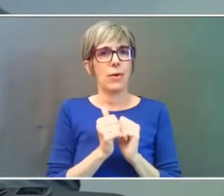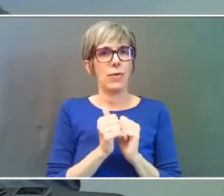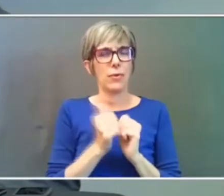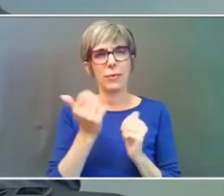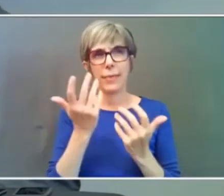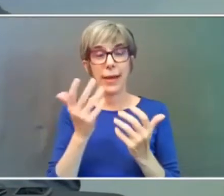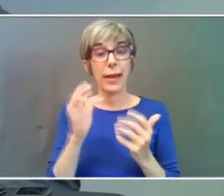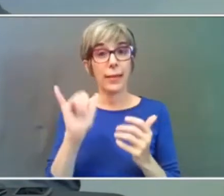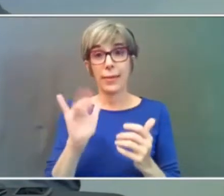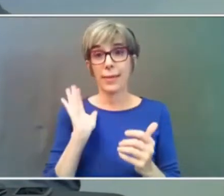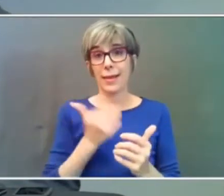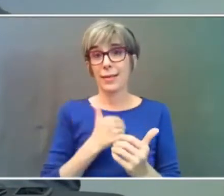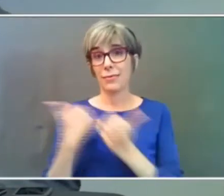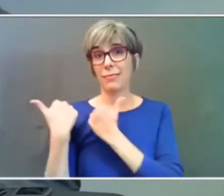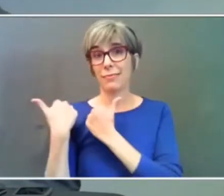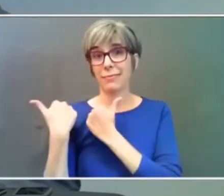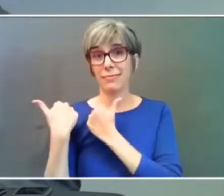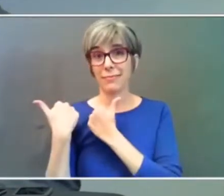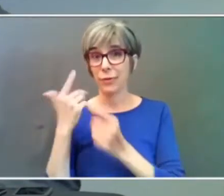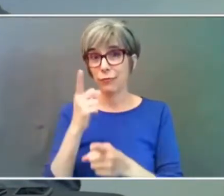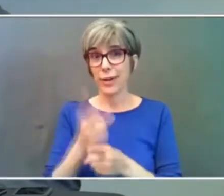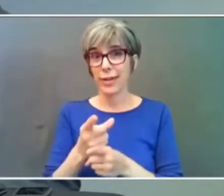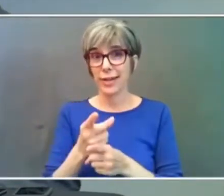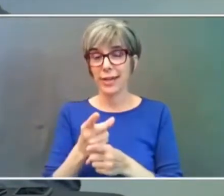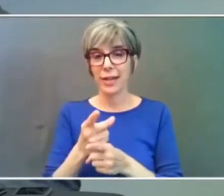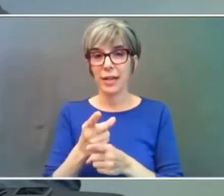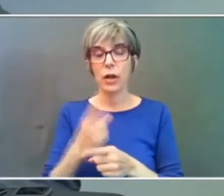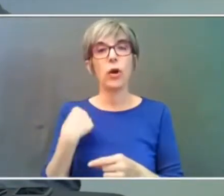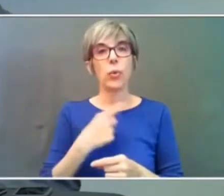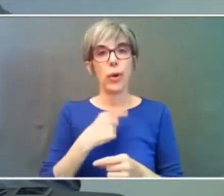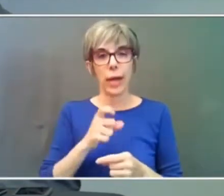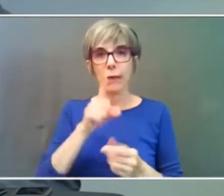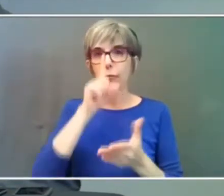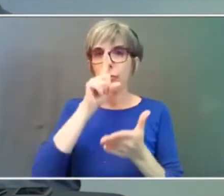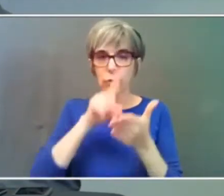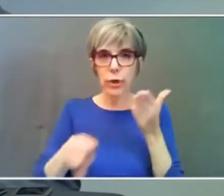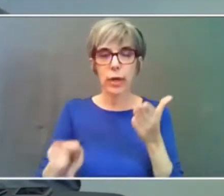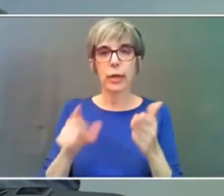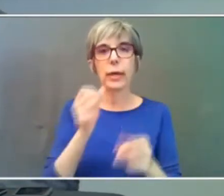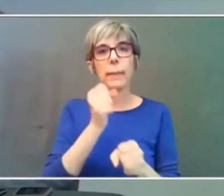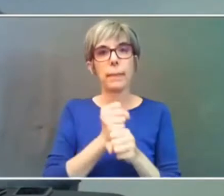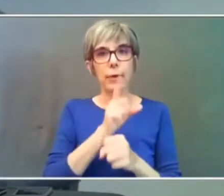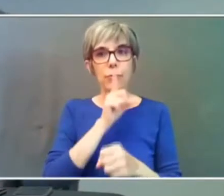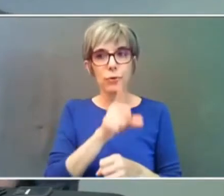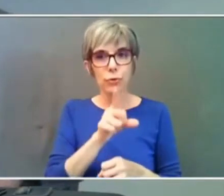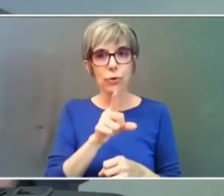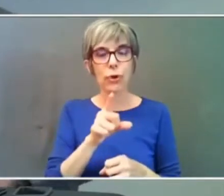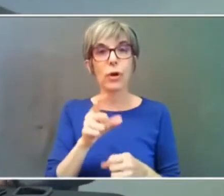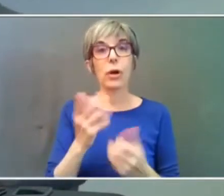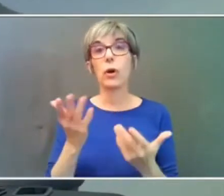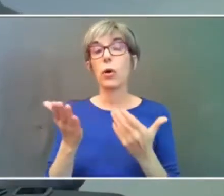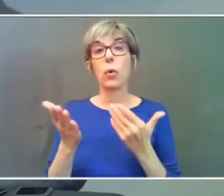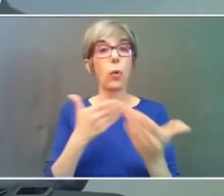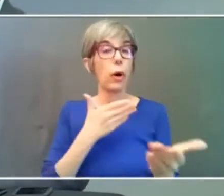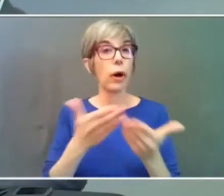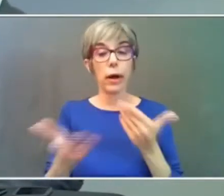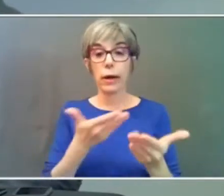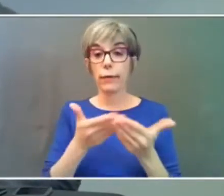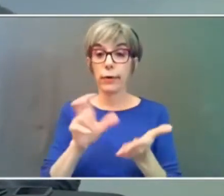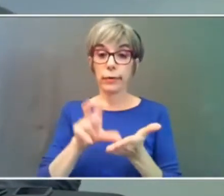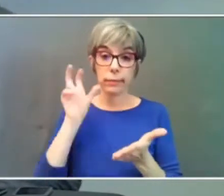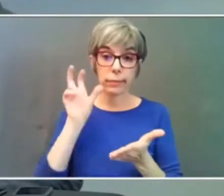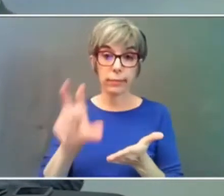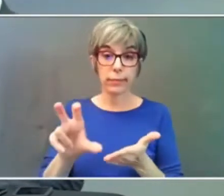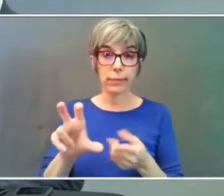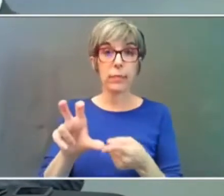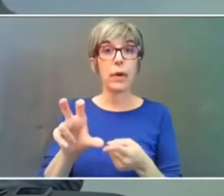is to really put it to the test and make sure that we're getting the most bang for the